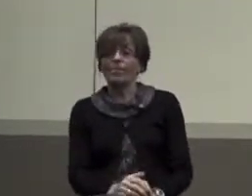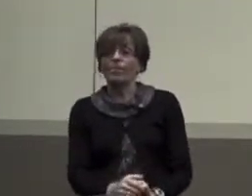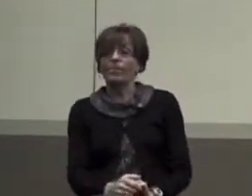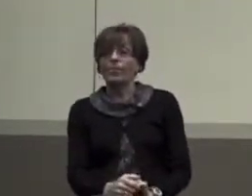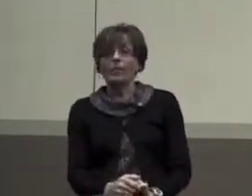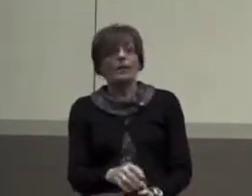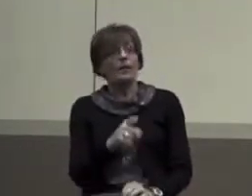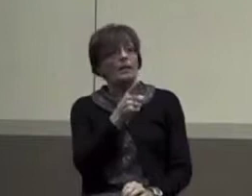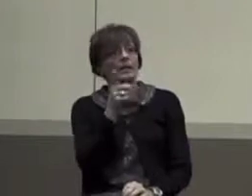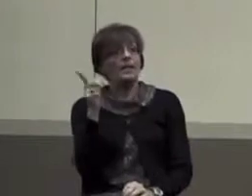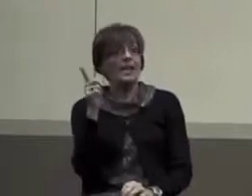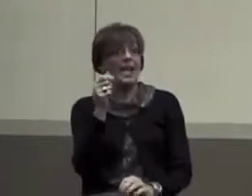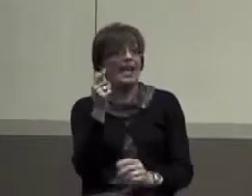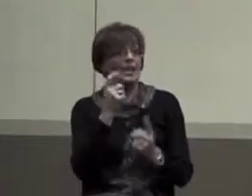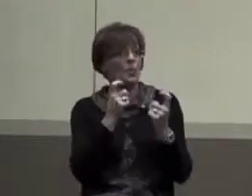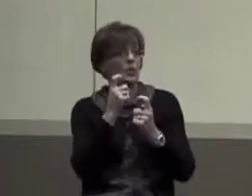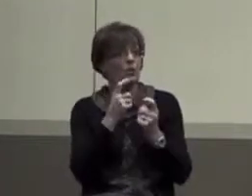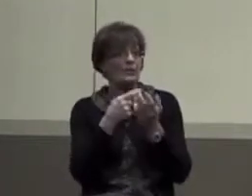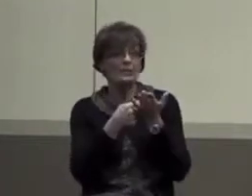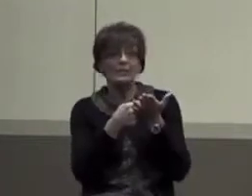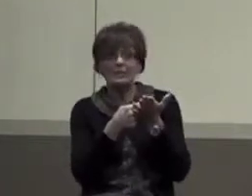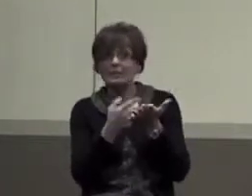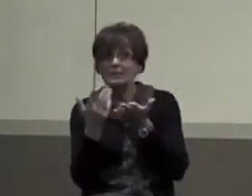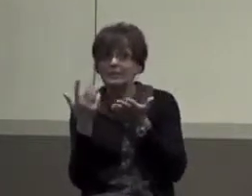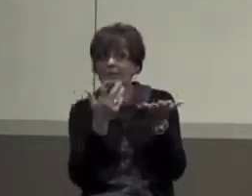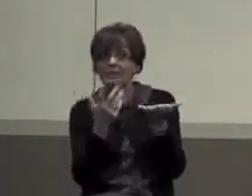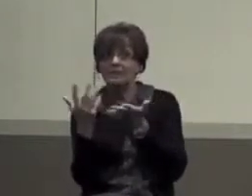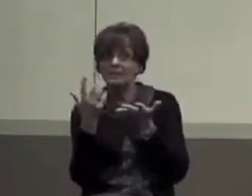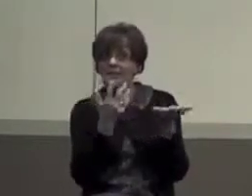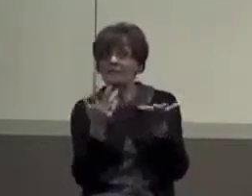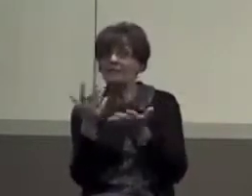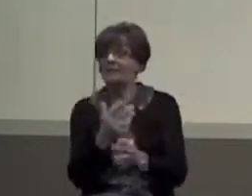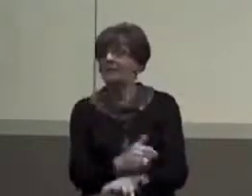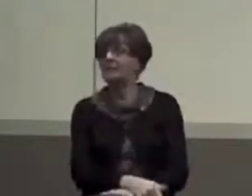Any questions or discussion on those people so far?